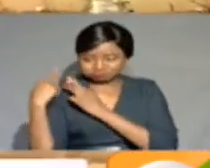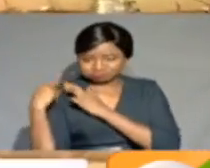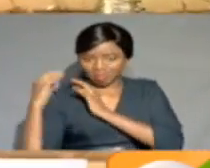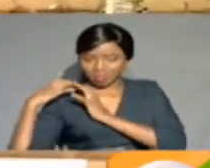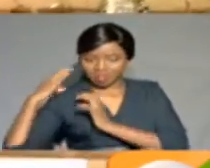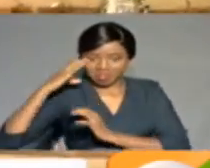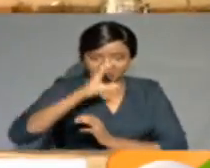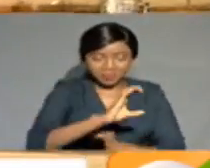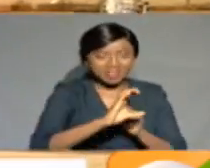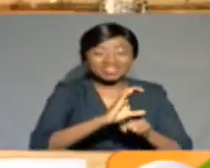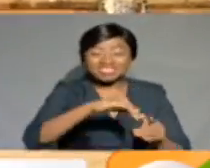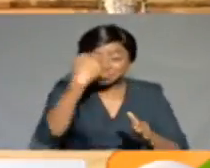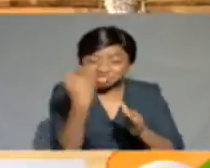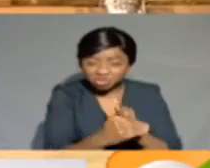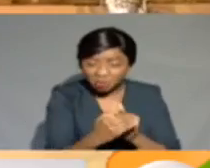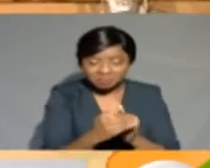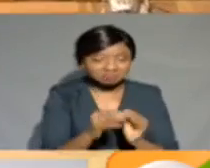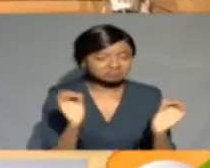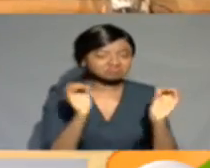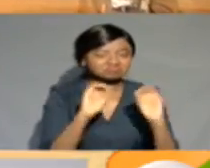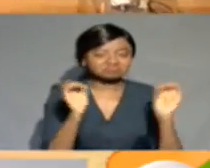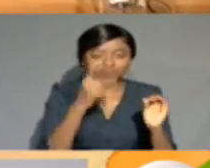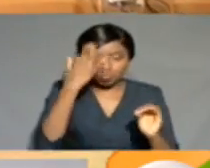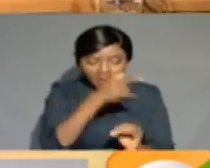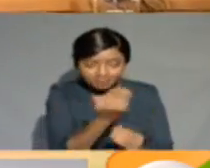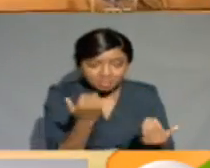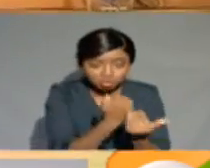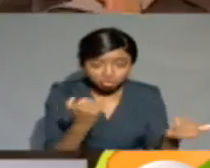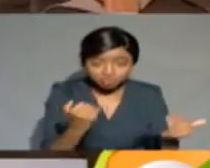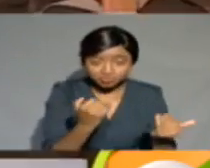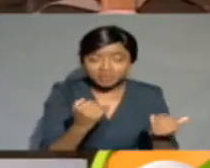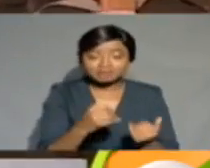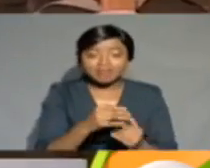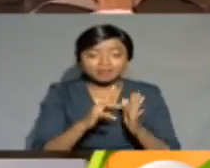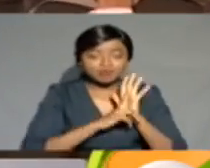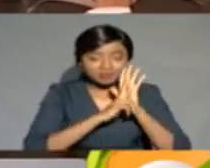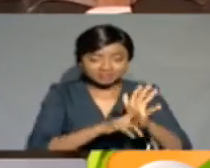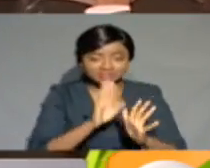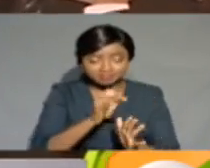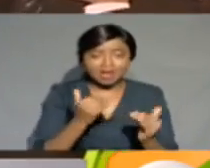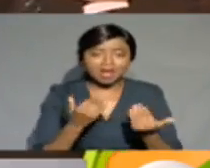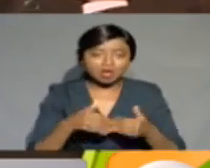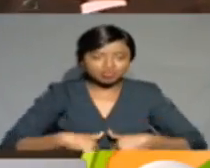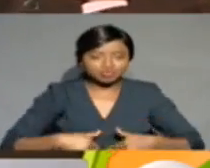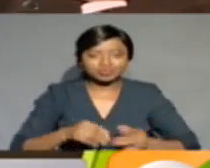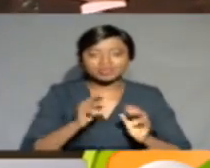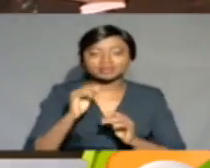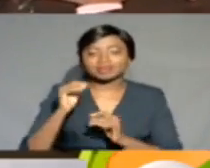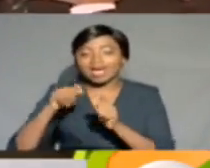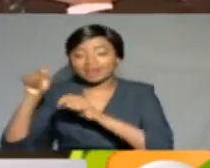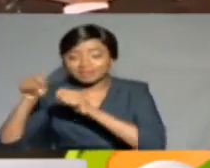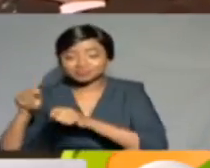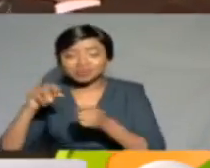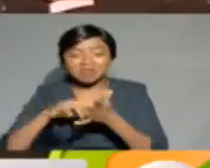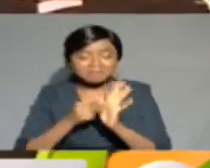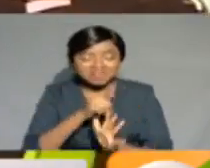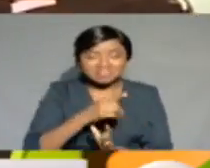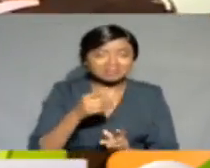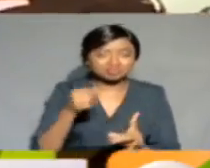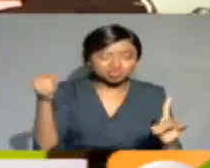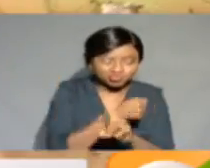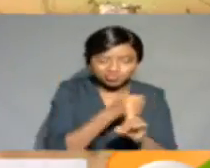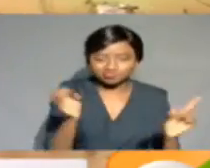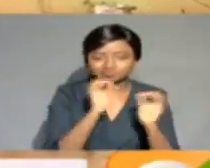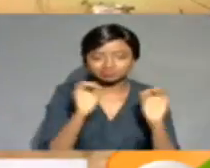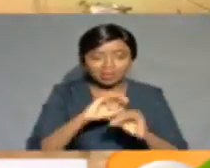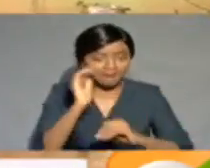leaders, bullying won't stop. It is the duty of student leaders to represent their peers to the administration, not to rule over